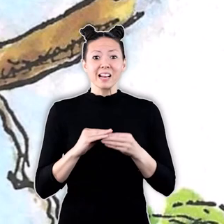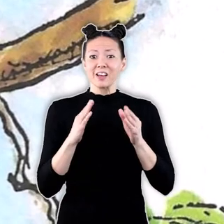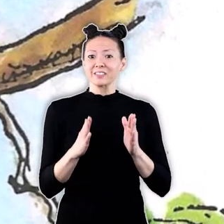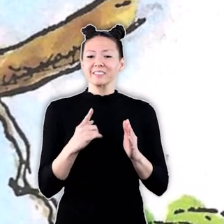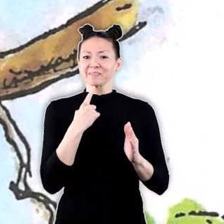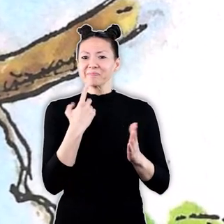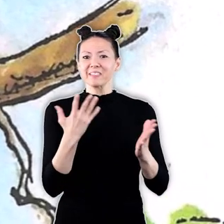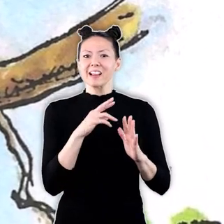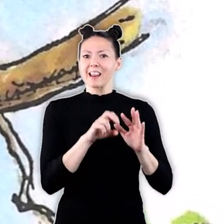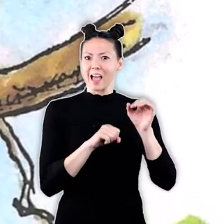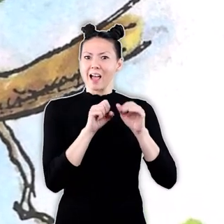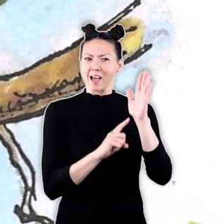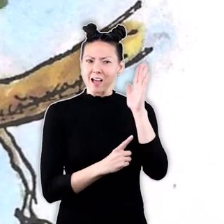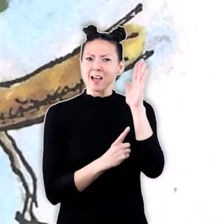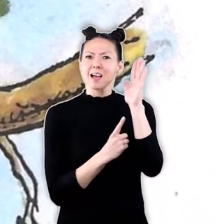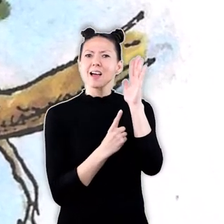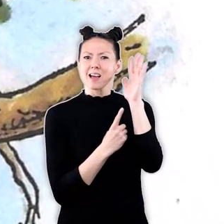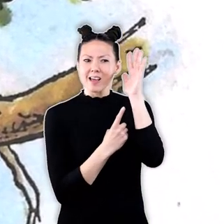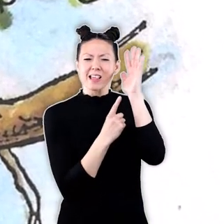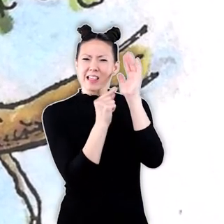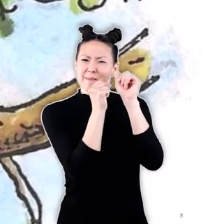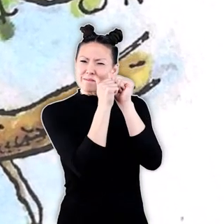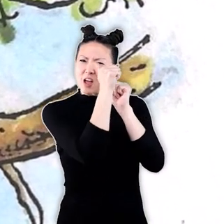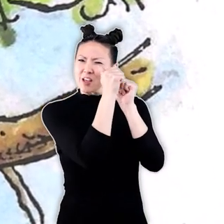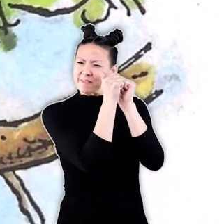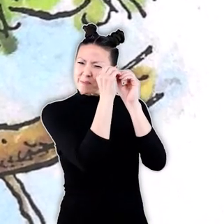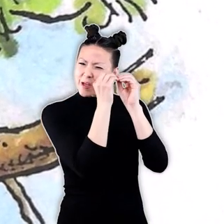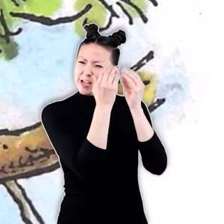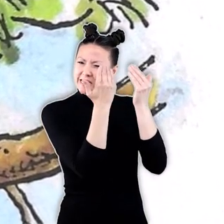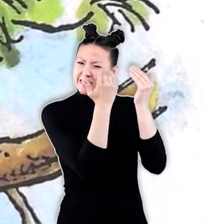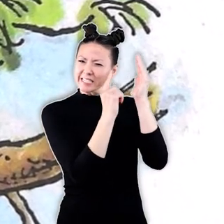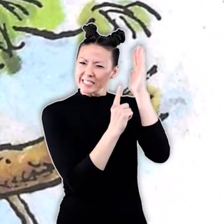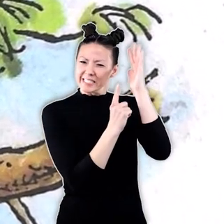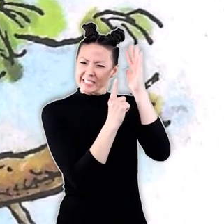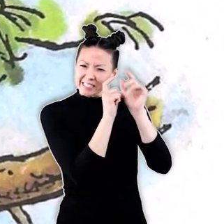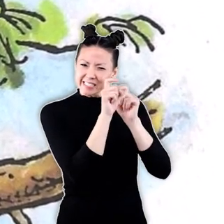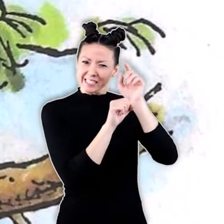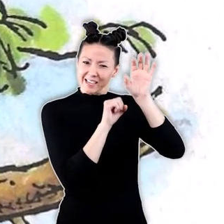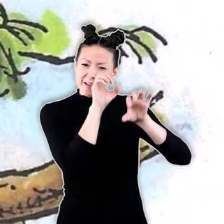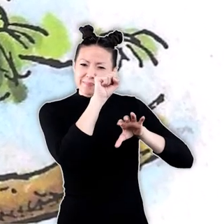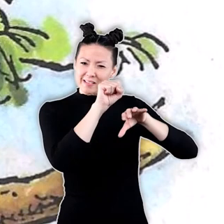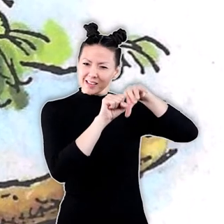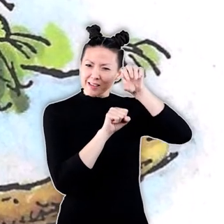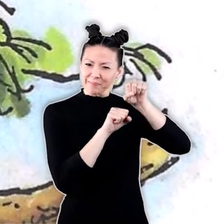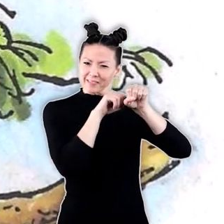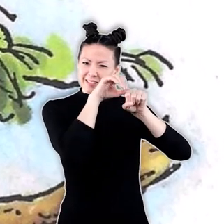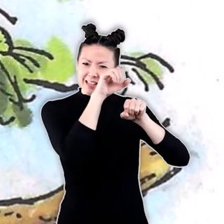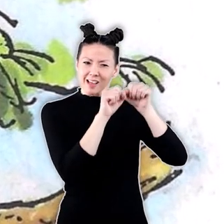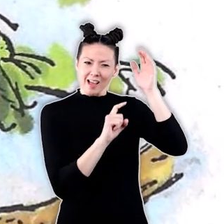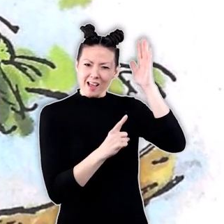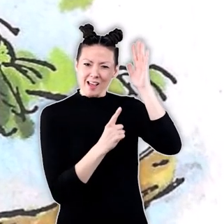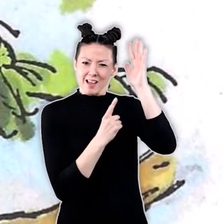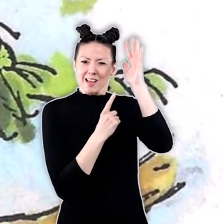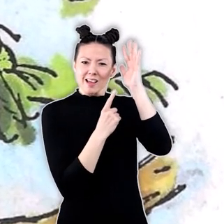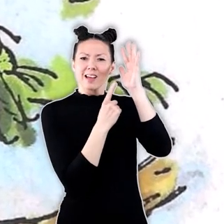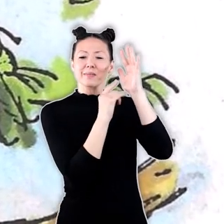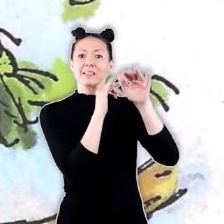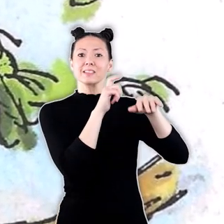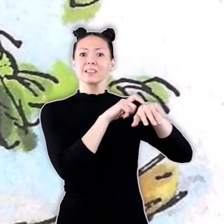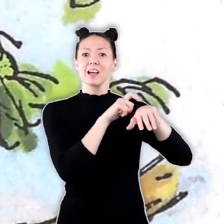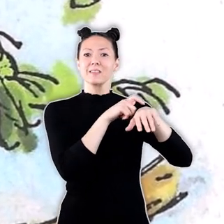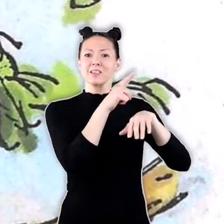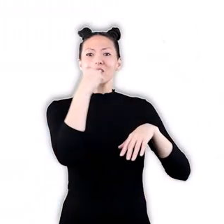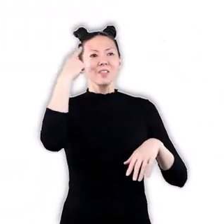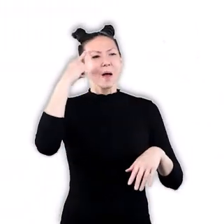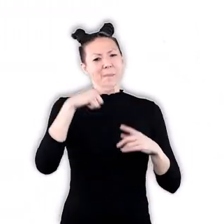little further, and a little further, and then just a little further. By that time, he had thought of